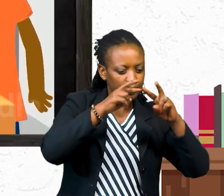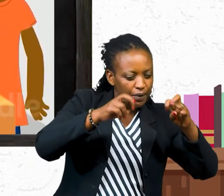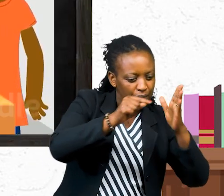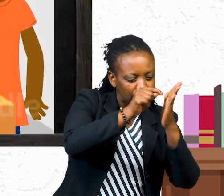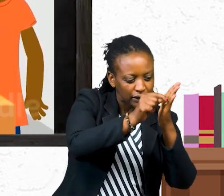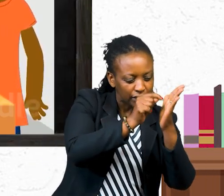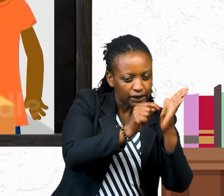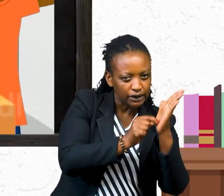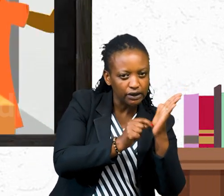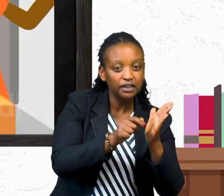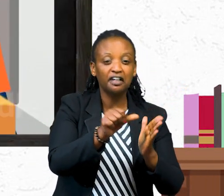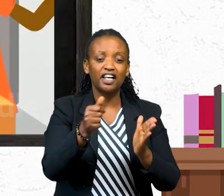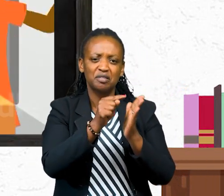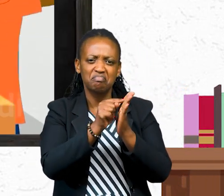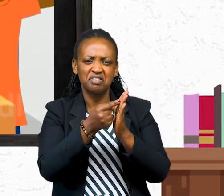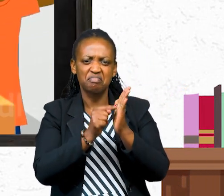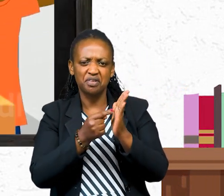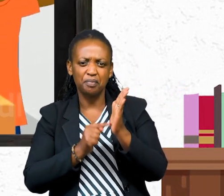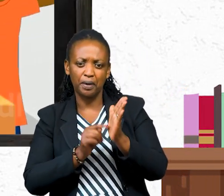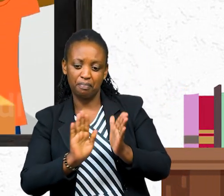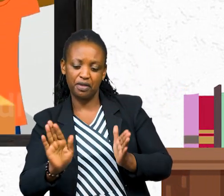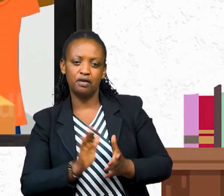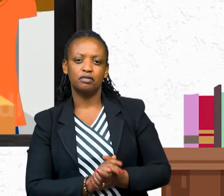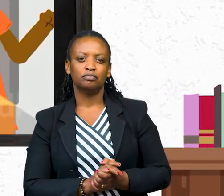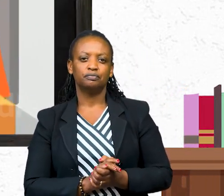That's a check on Nora's checklist.